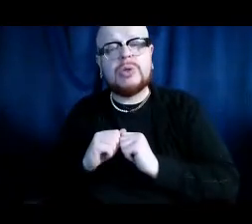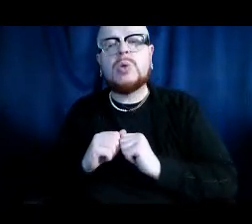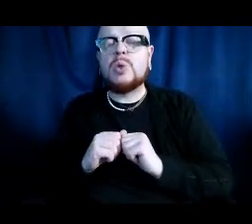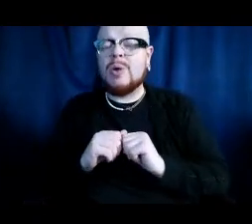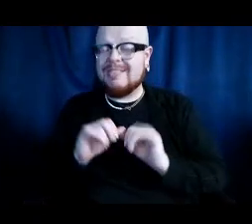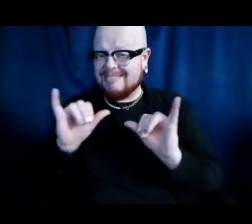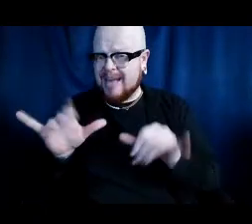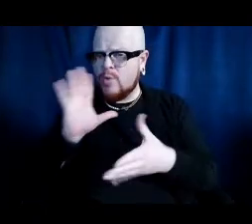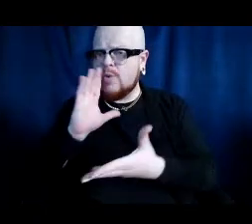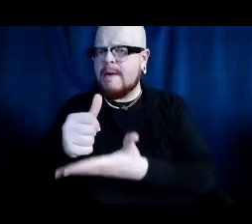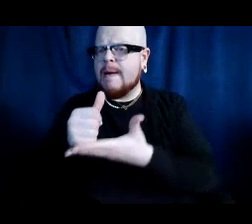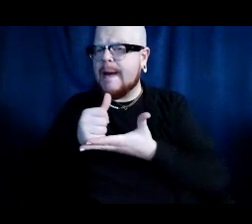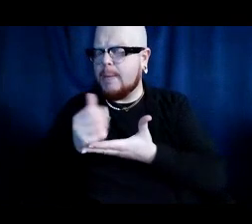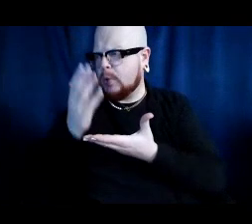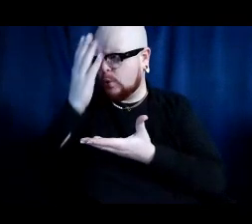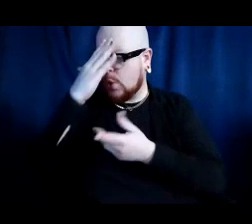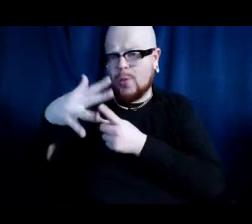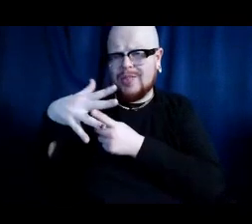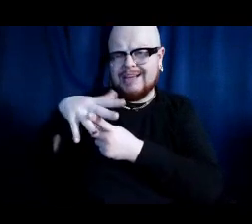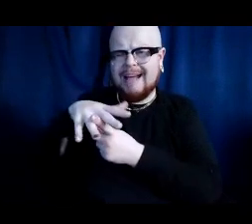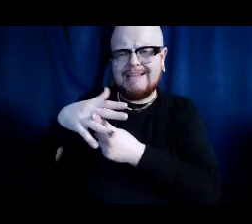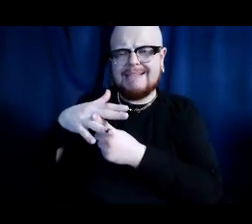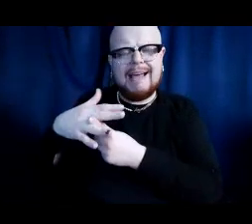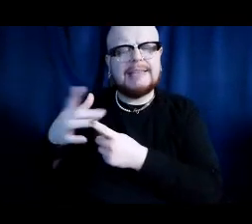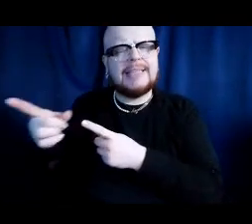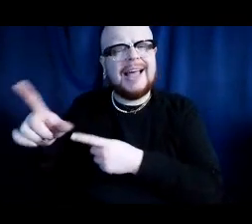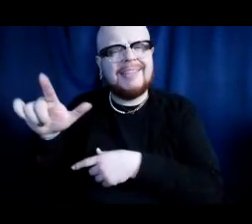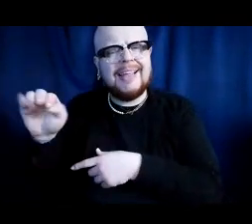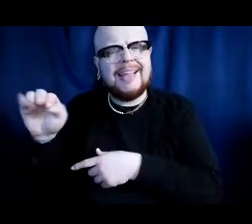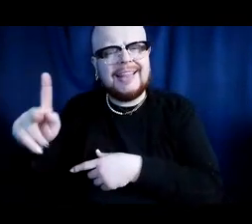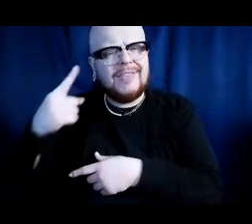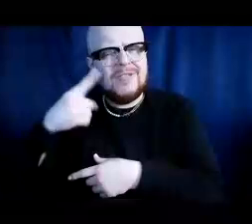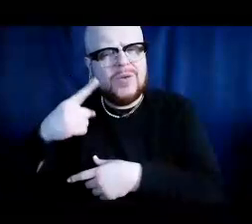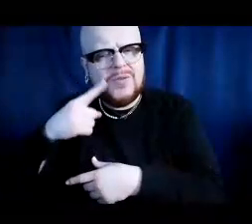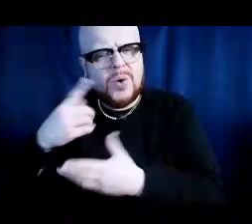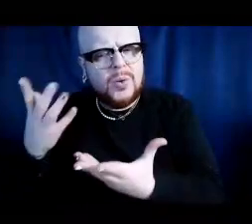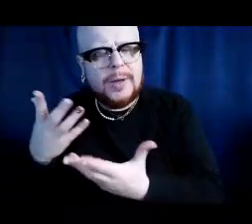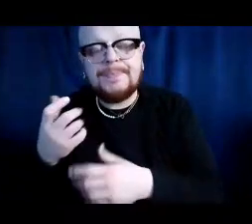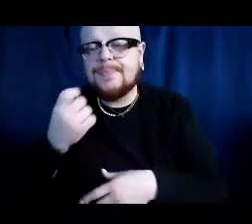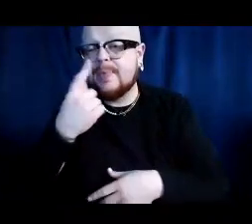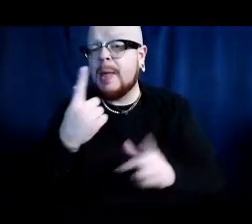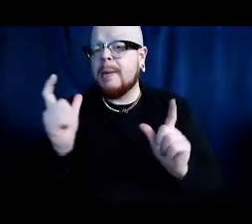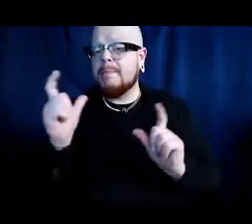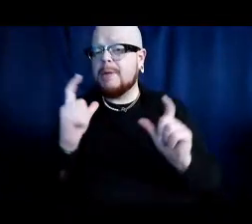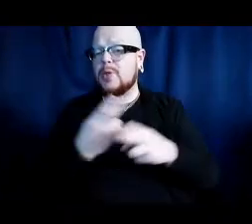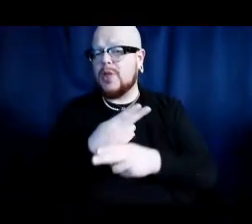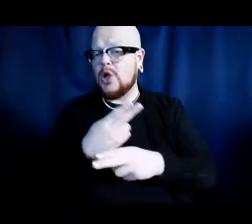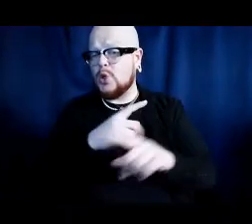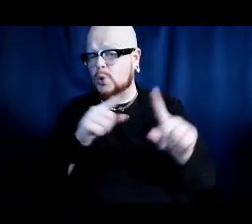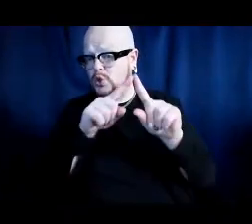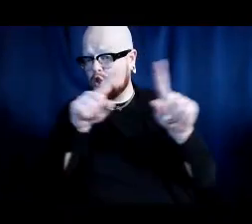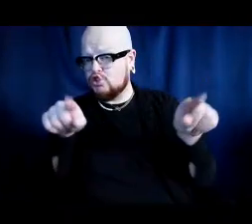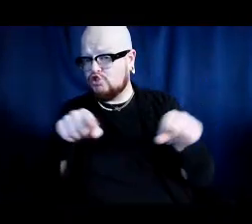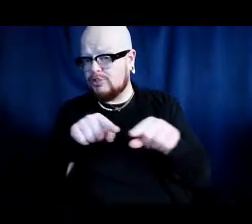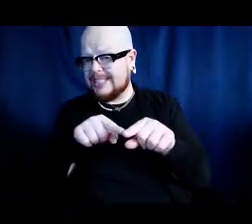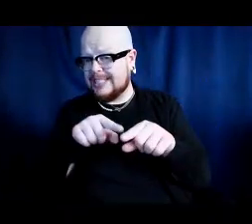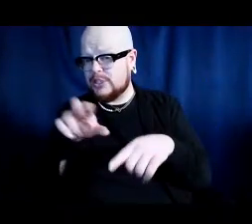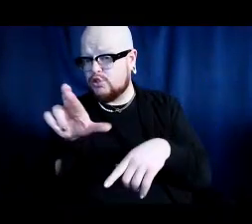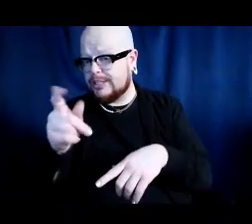link. Screen reader users frequently use keyboard shortcuts to generate a list of all links on a